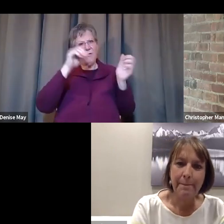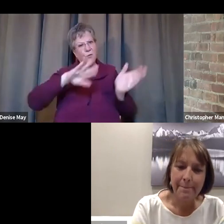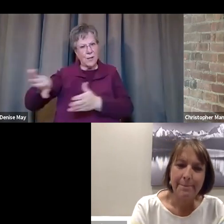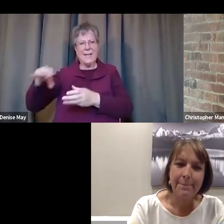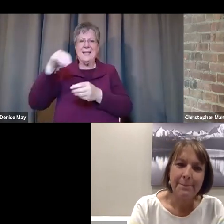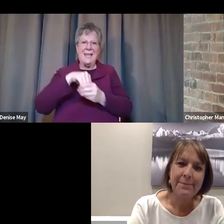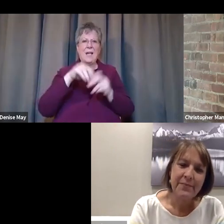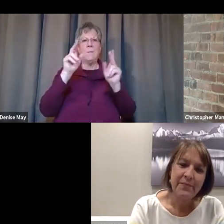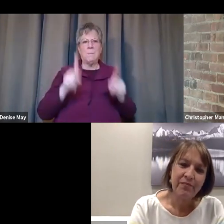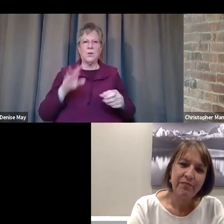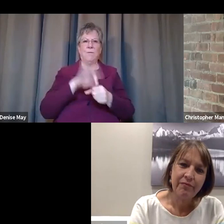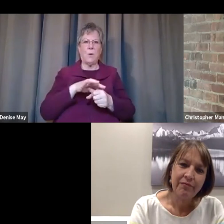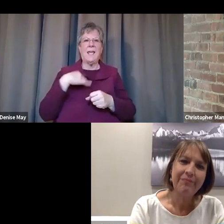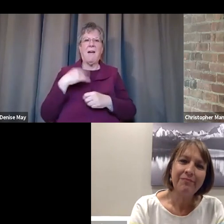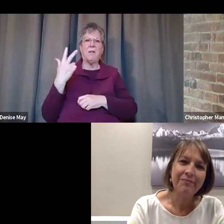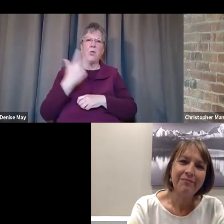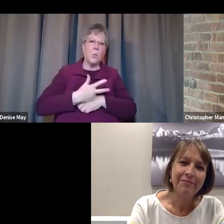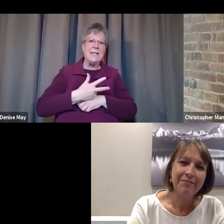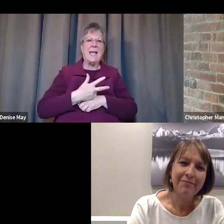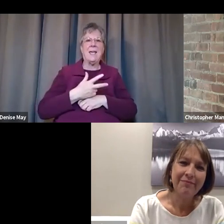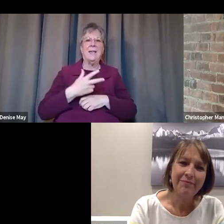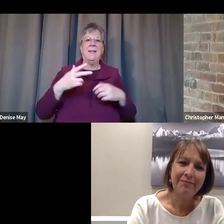in-person voting. Let's have a 3-day election holiday.